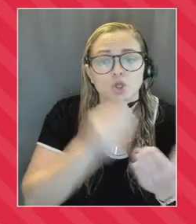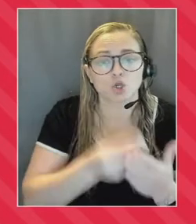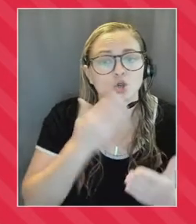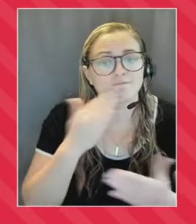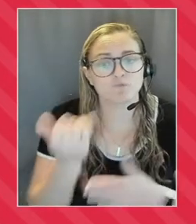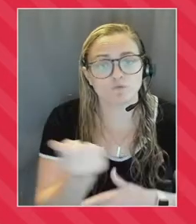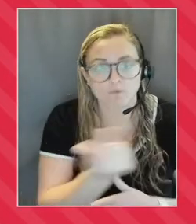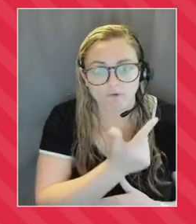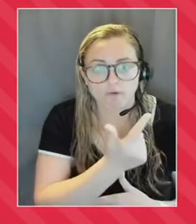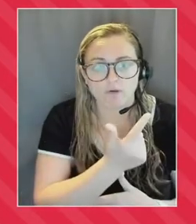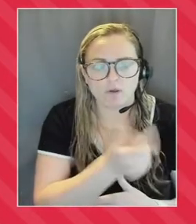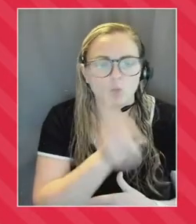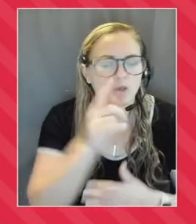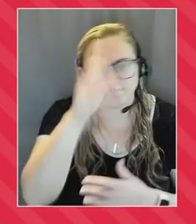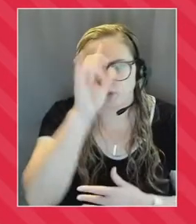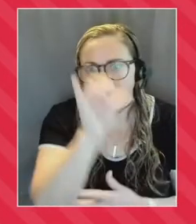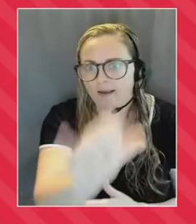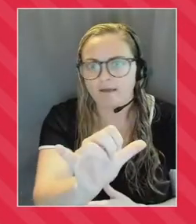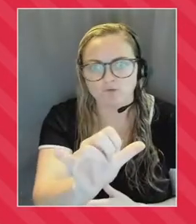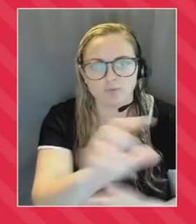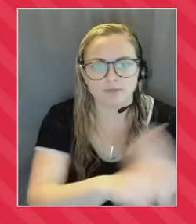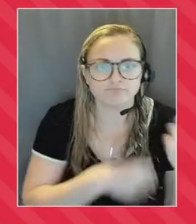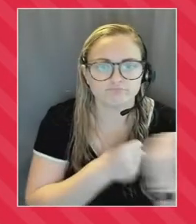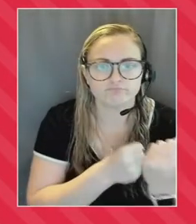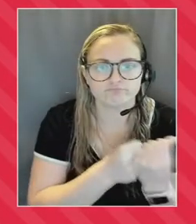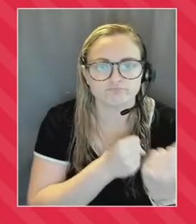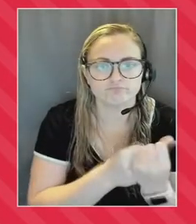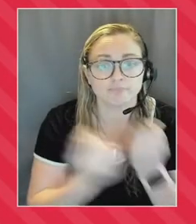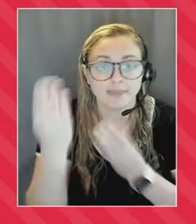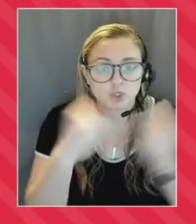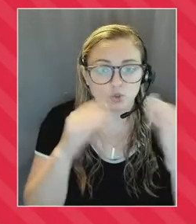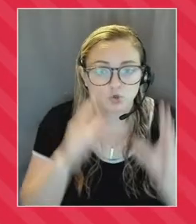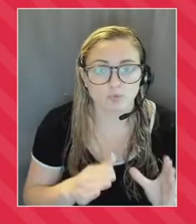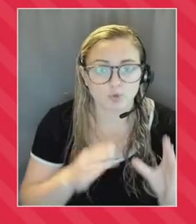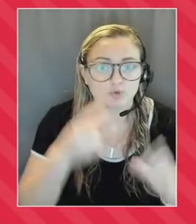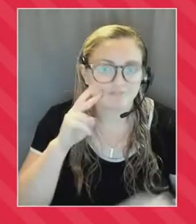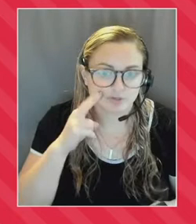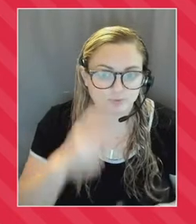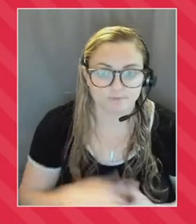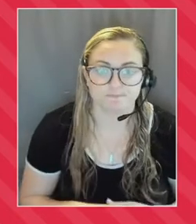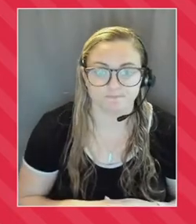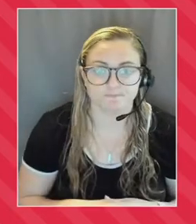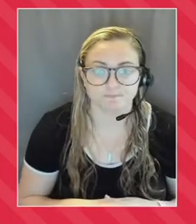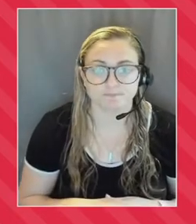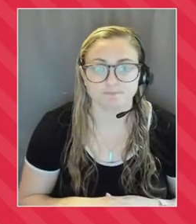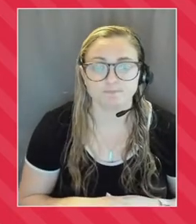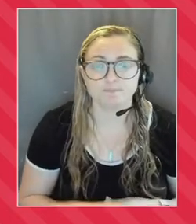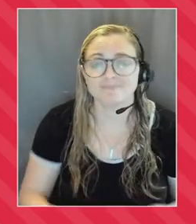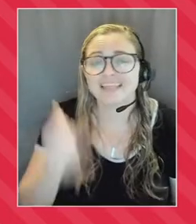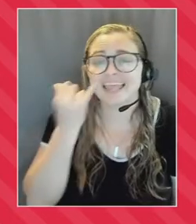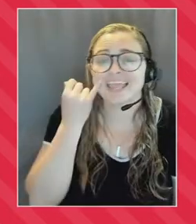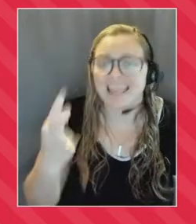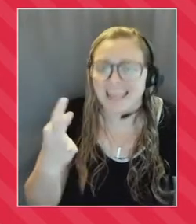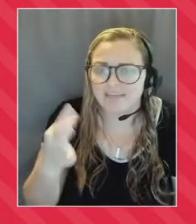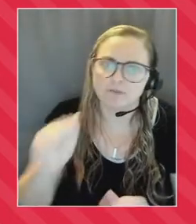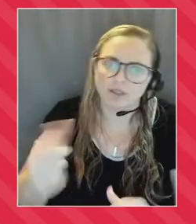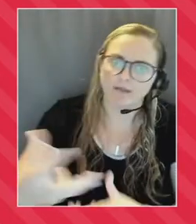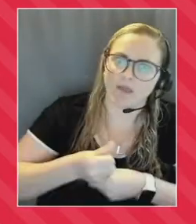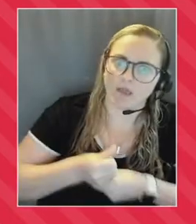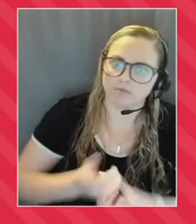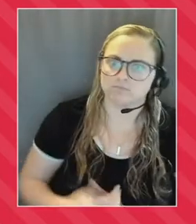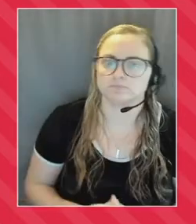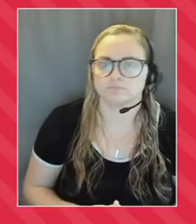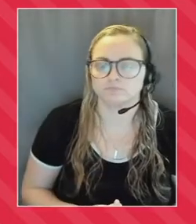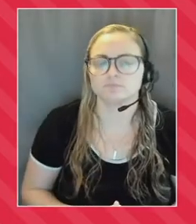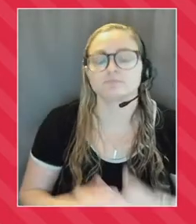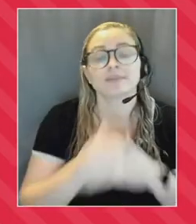will forever be fans and consumers of vegetables, if they can get them. Which leads